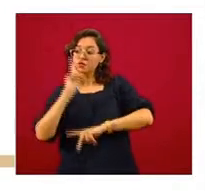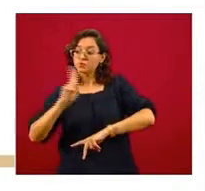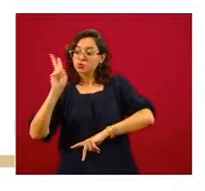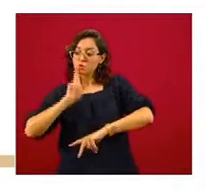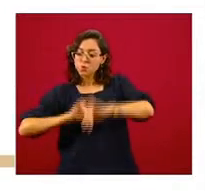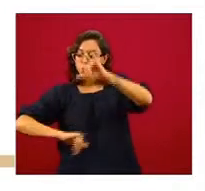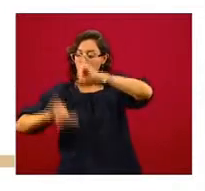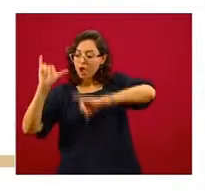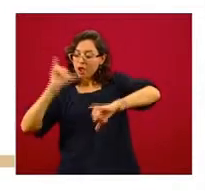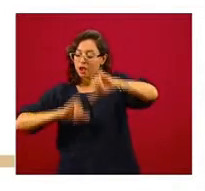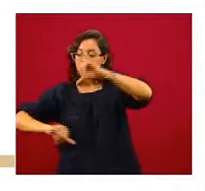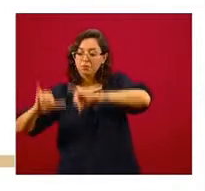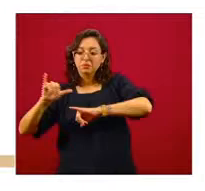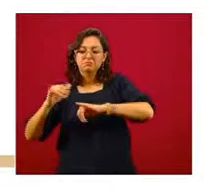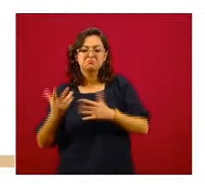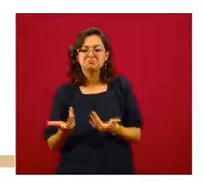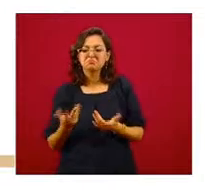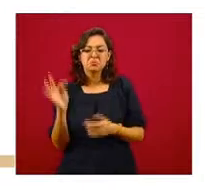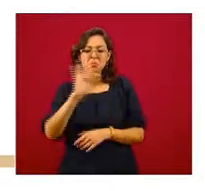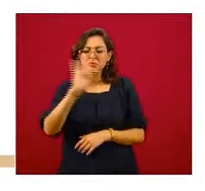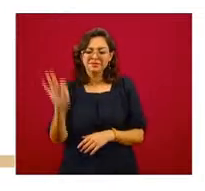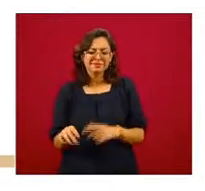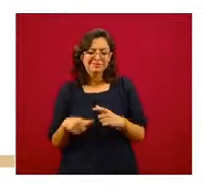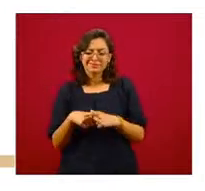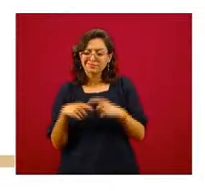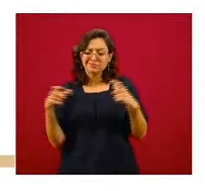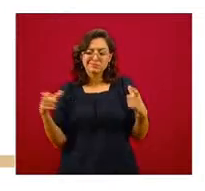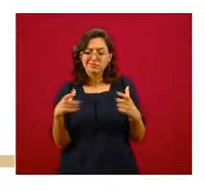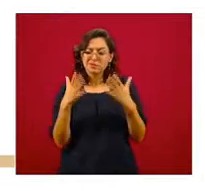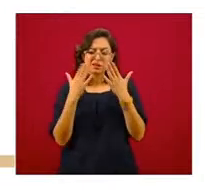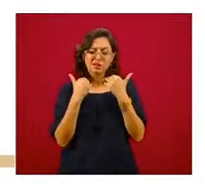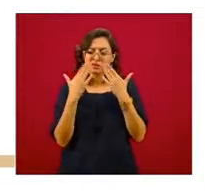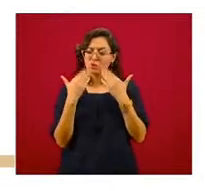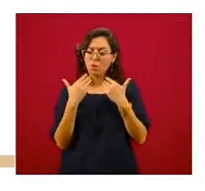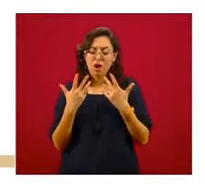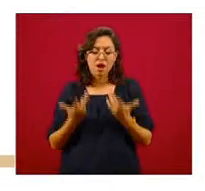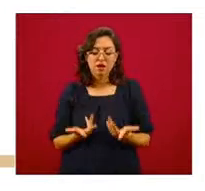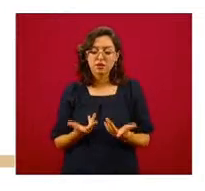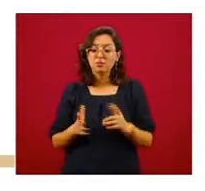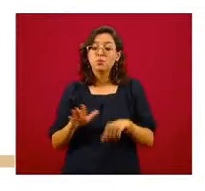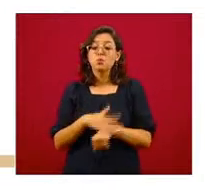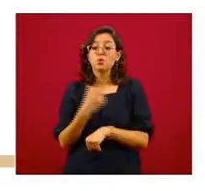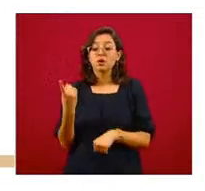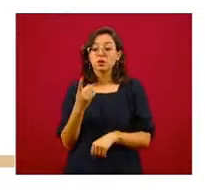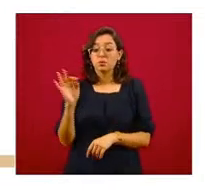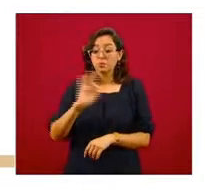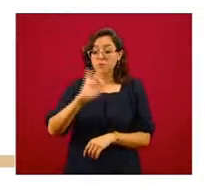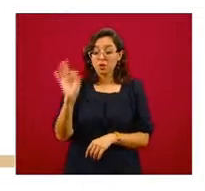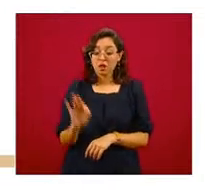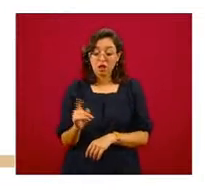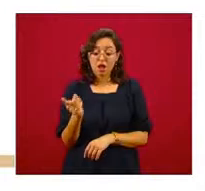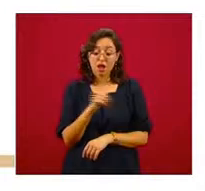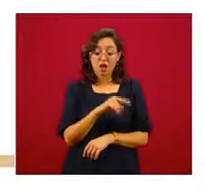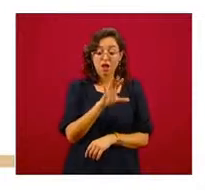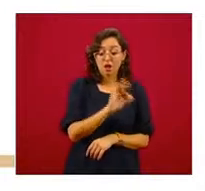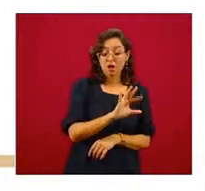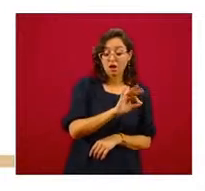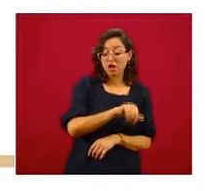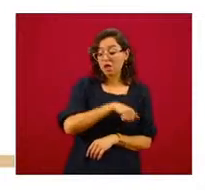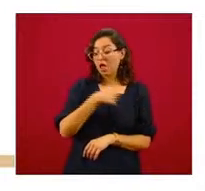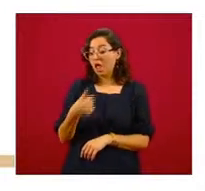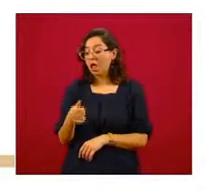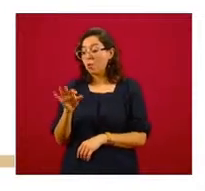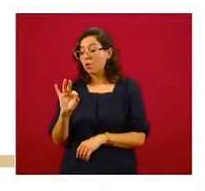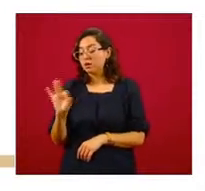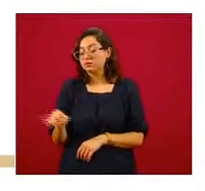so it means that a higher number of tests were performed, by 75 more tests were